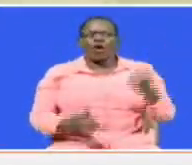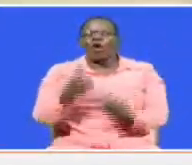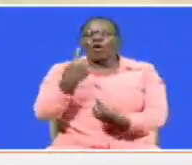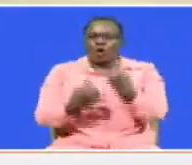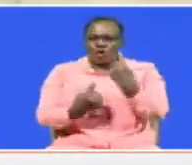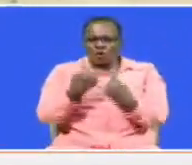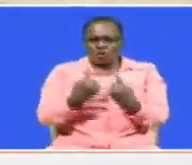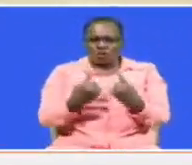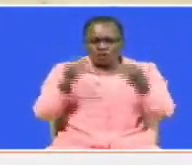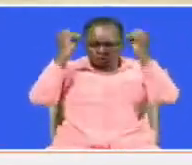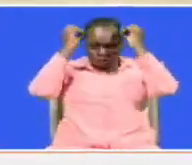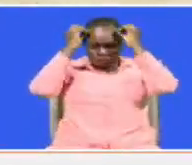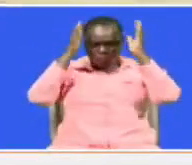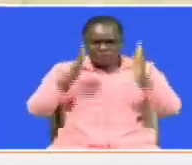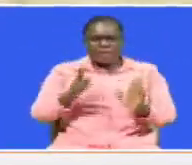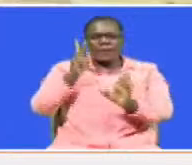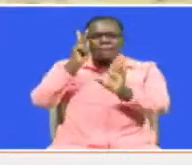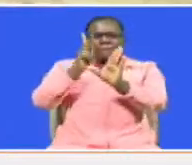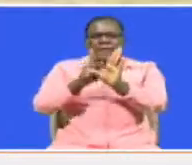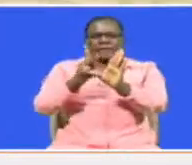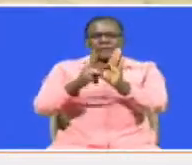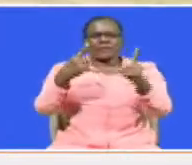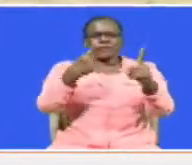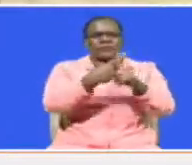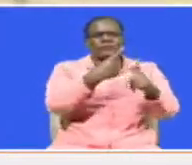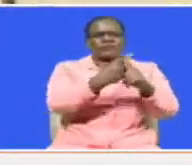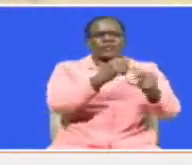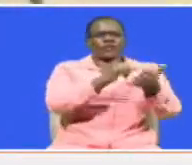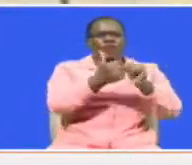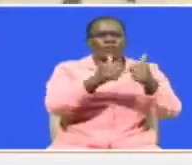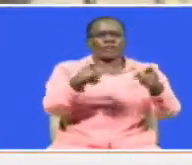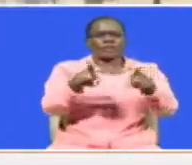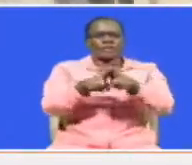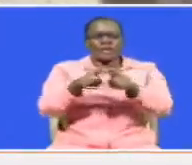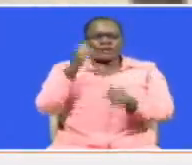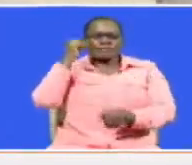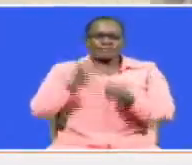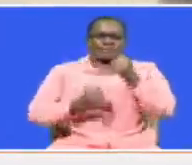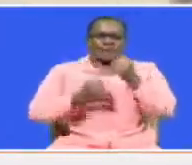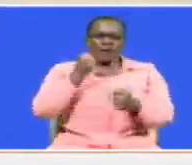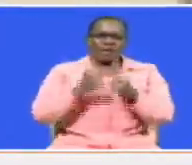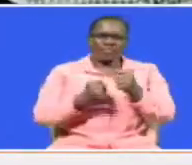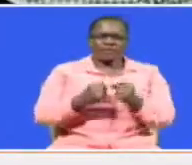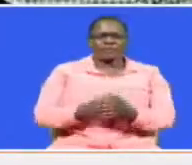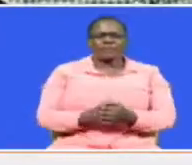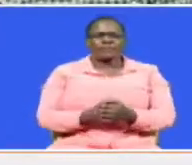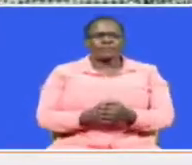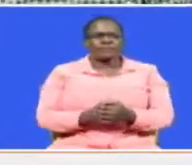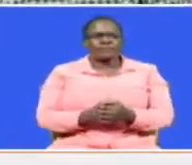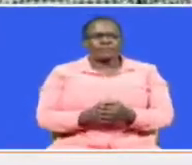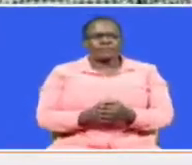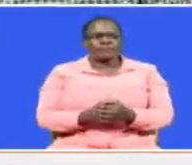zaidi wanafunzi wakishiriki katika michezo tofauti ikiwemo riadha.